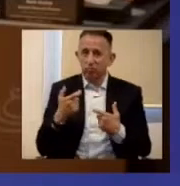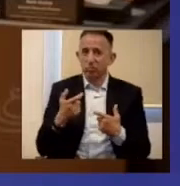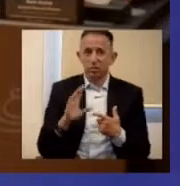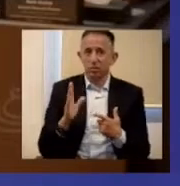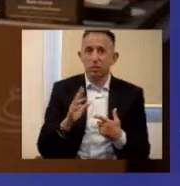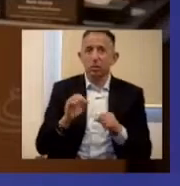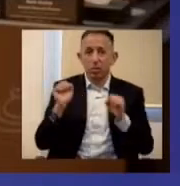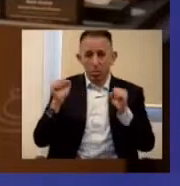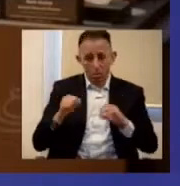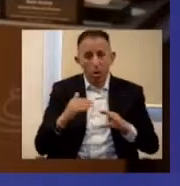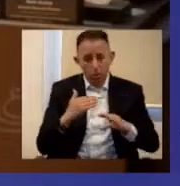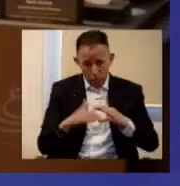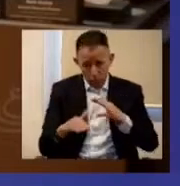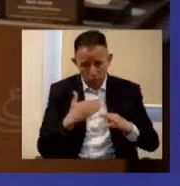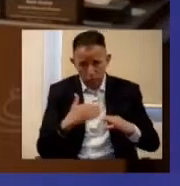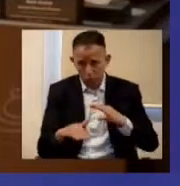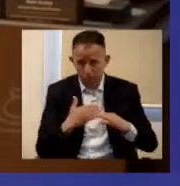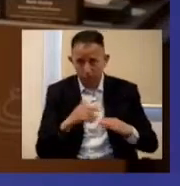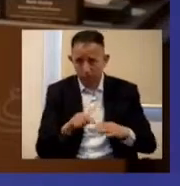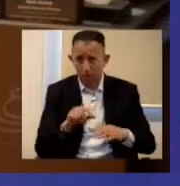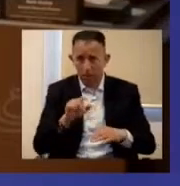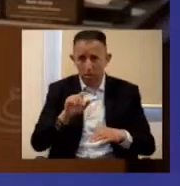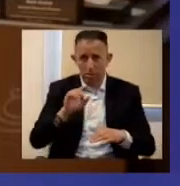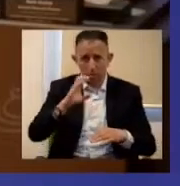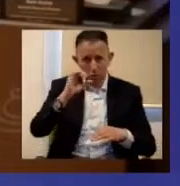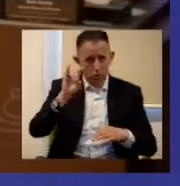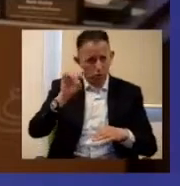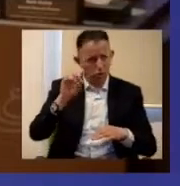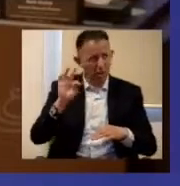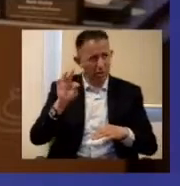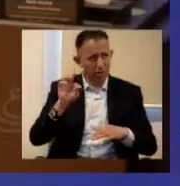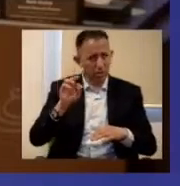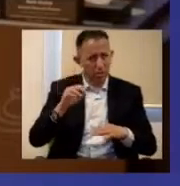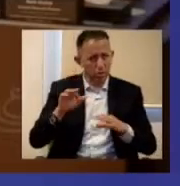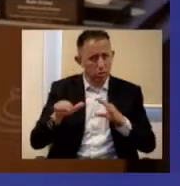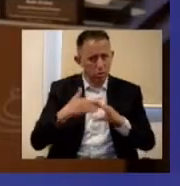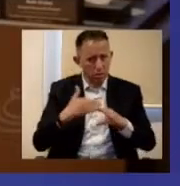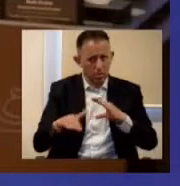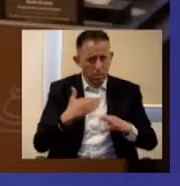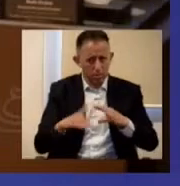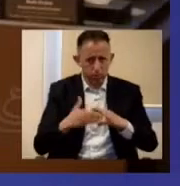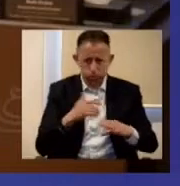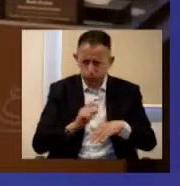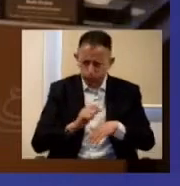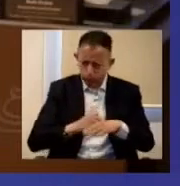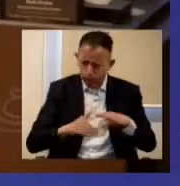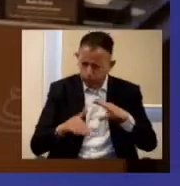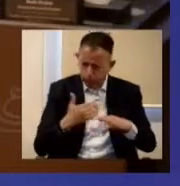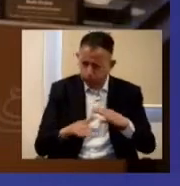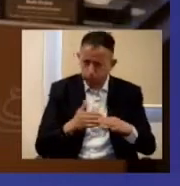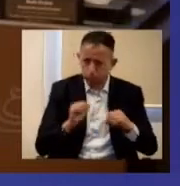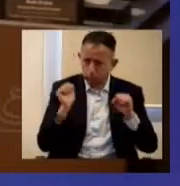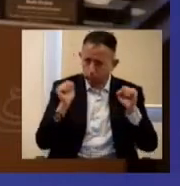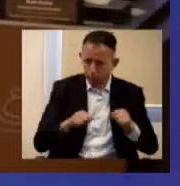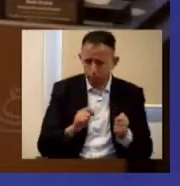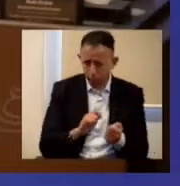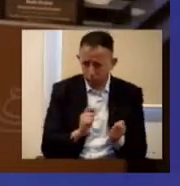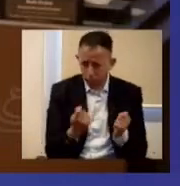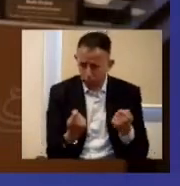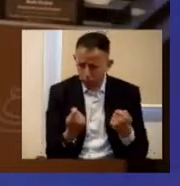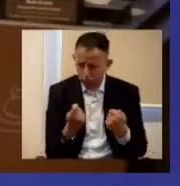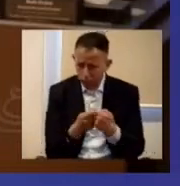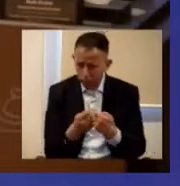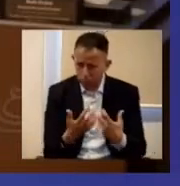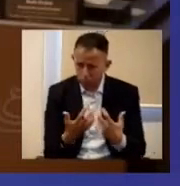of persons. And we have to adapt. So that's why regulations is very important, because we are in